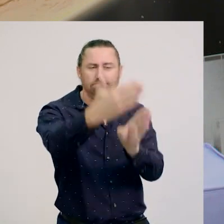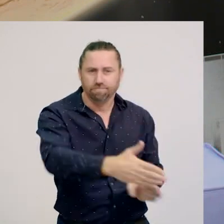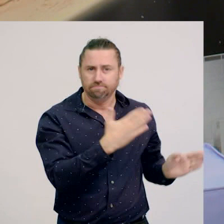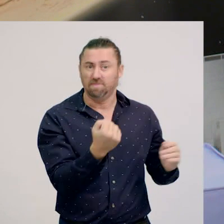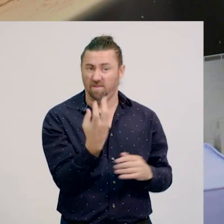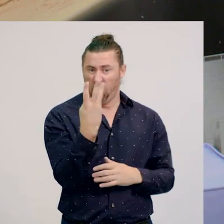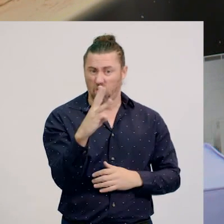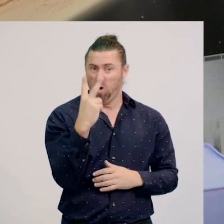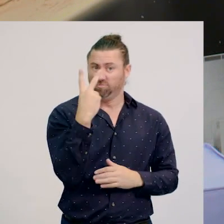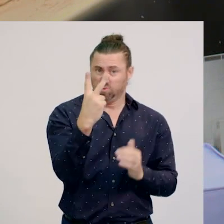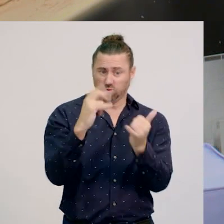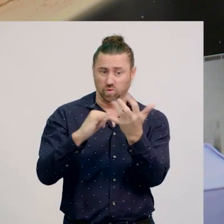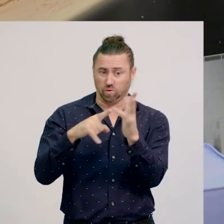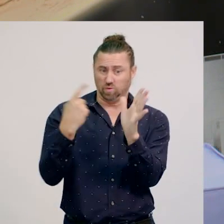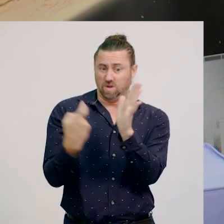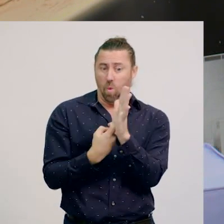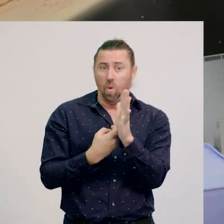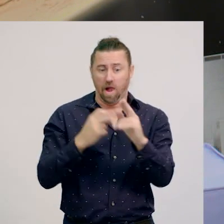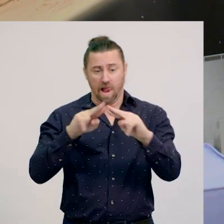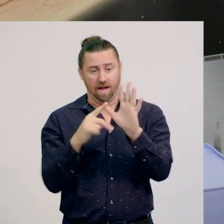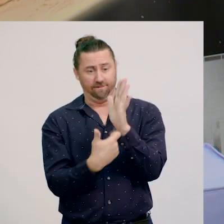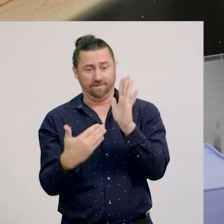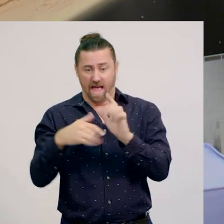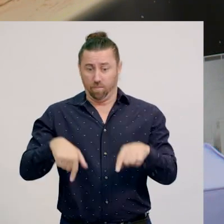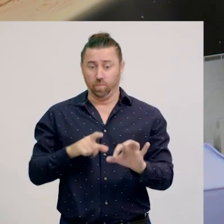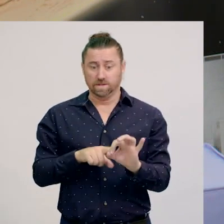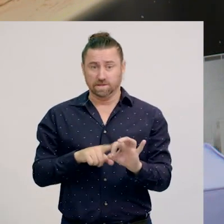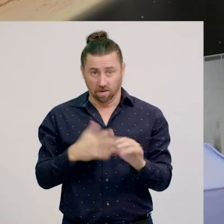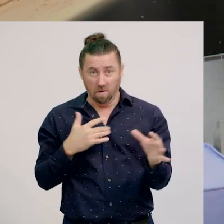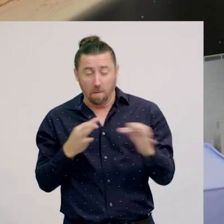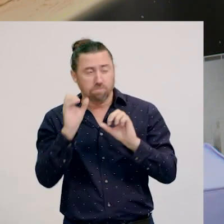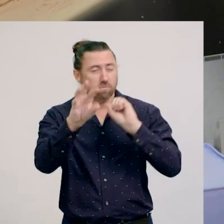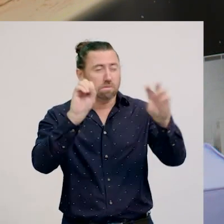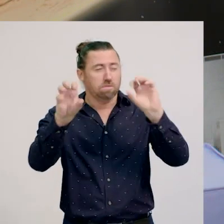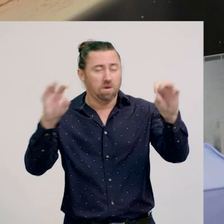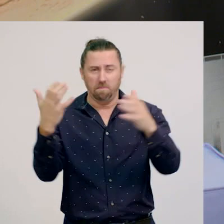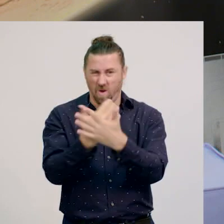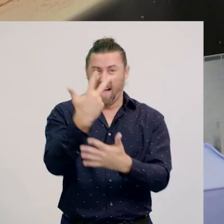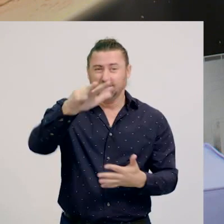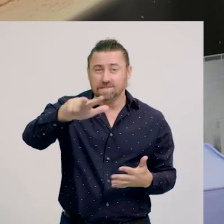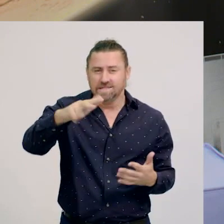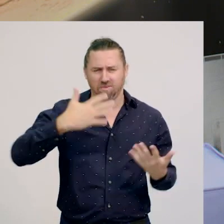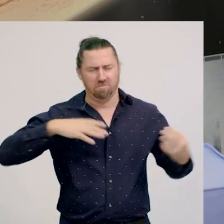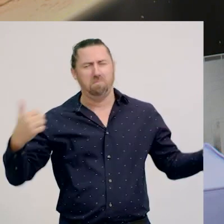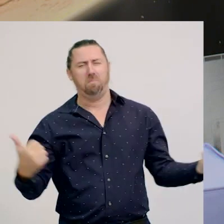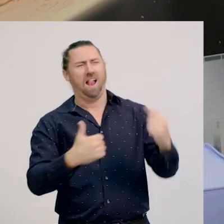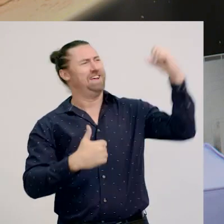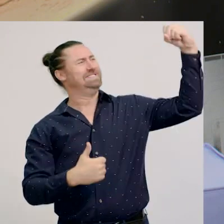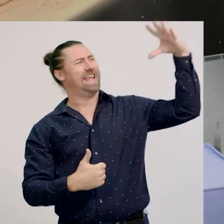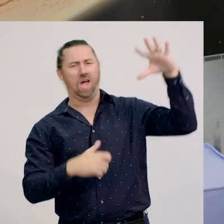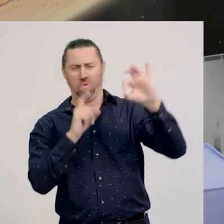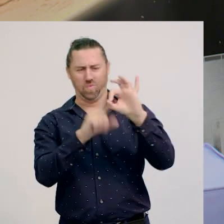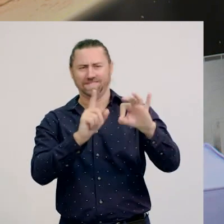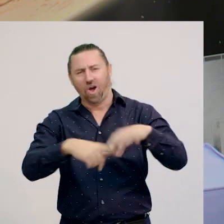32 operating solar farms in Queensland and 80 more planned. We're called the Sunshine State for a